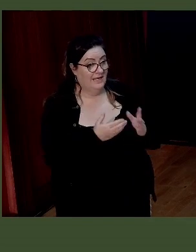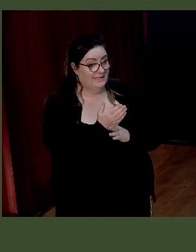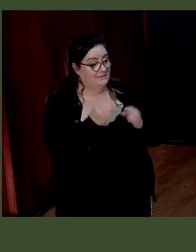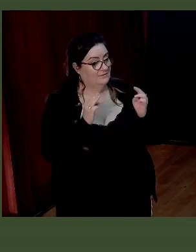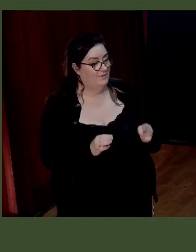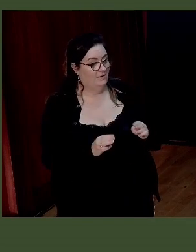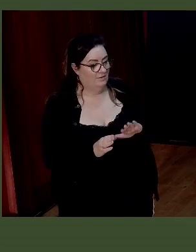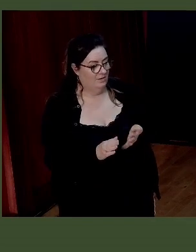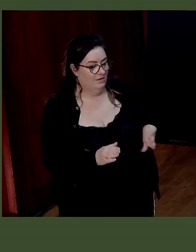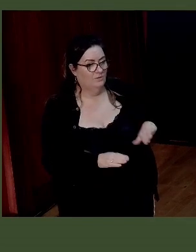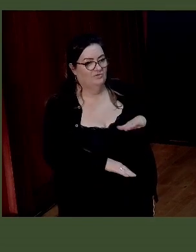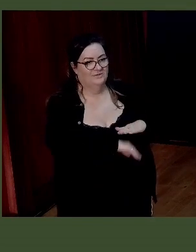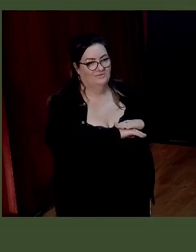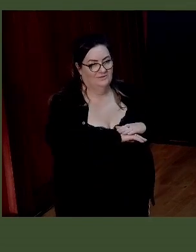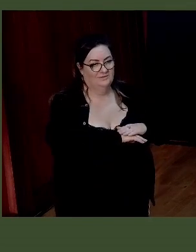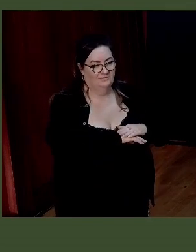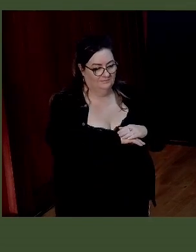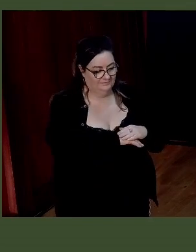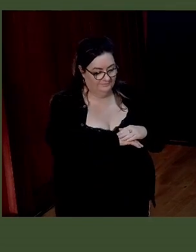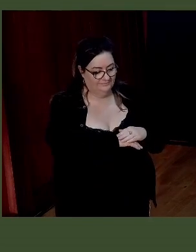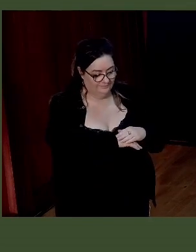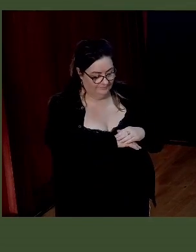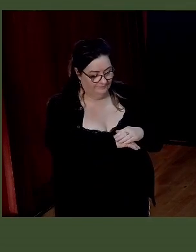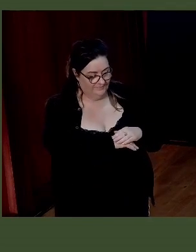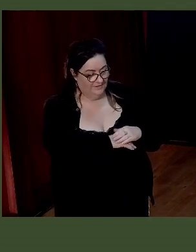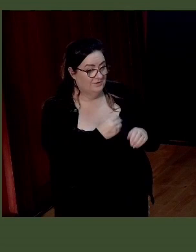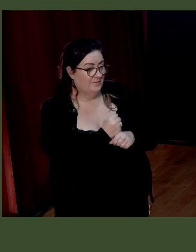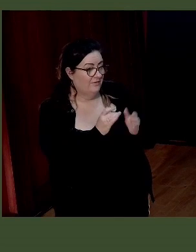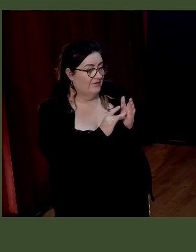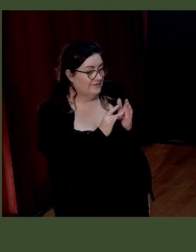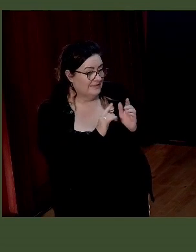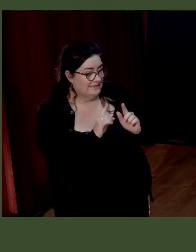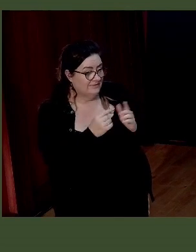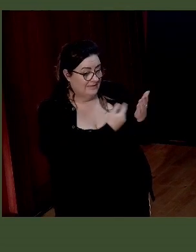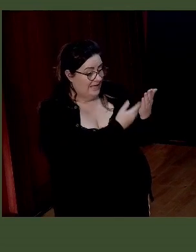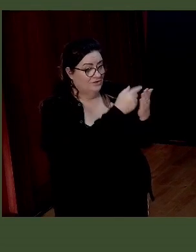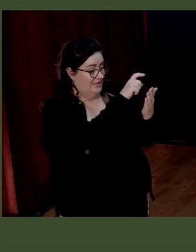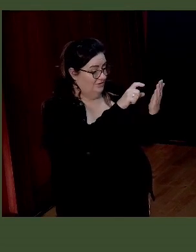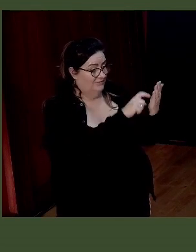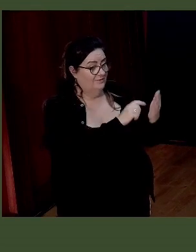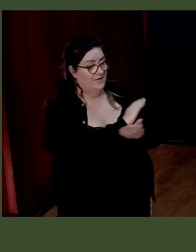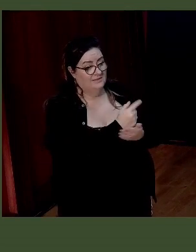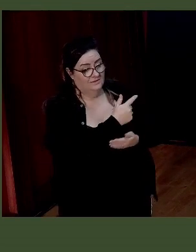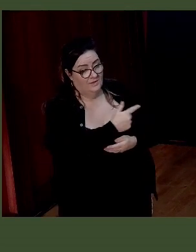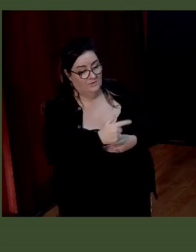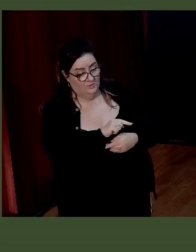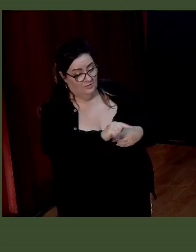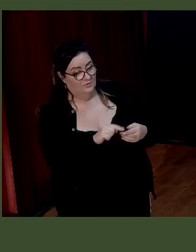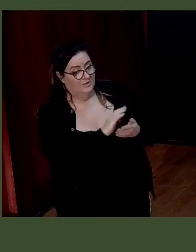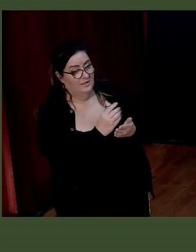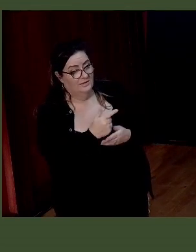was regulated and restricted. There's about 15 different pieces of legislation between 1922